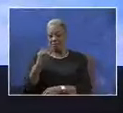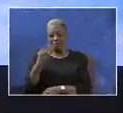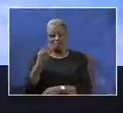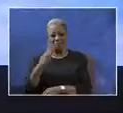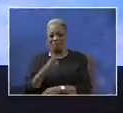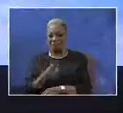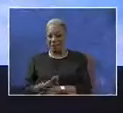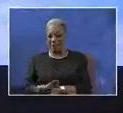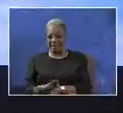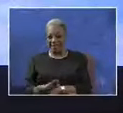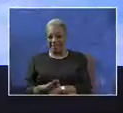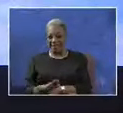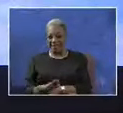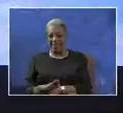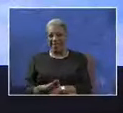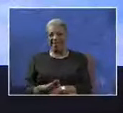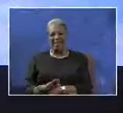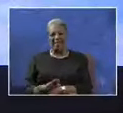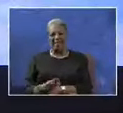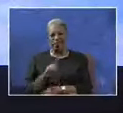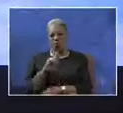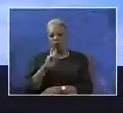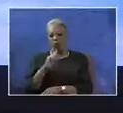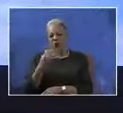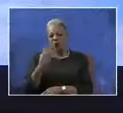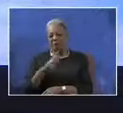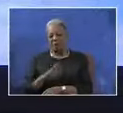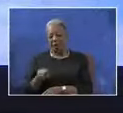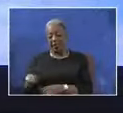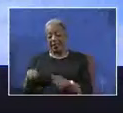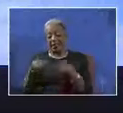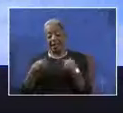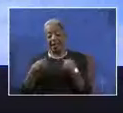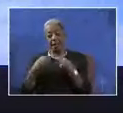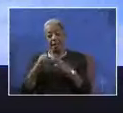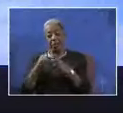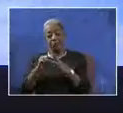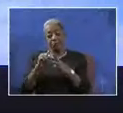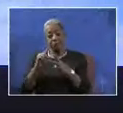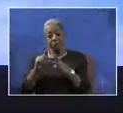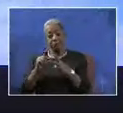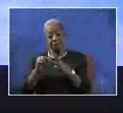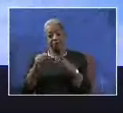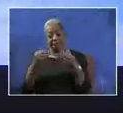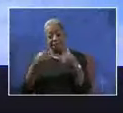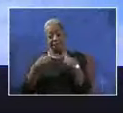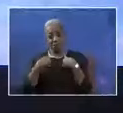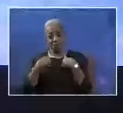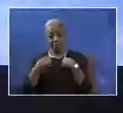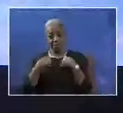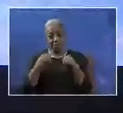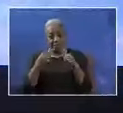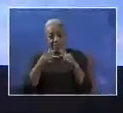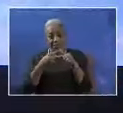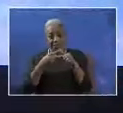the consequences, David. You got a choice. You can have 3 years of